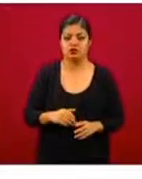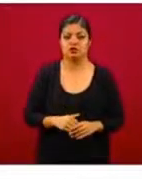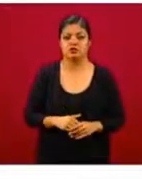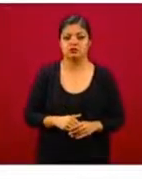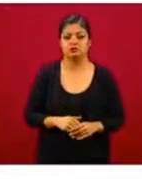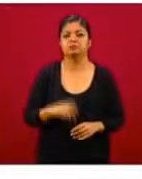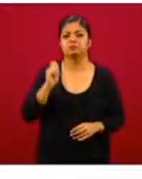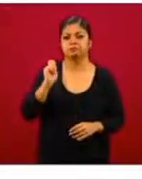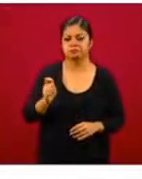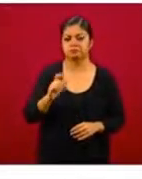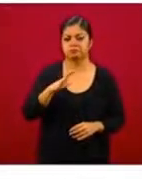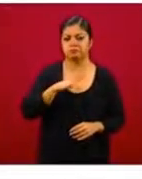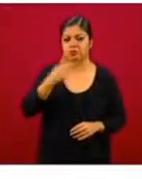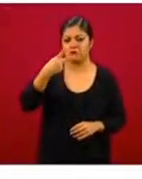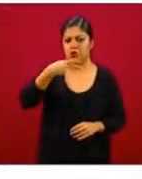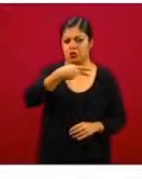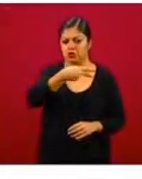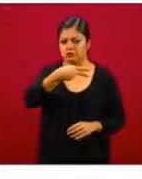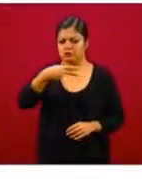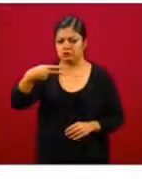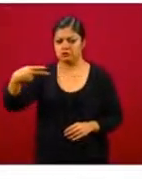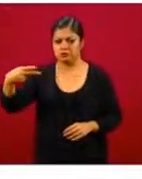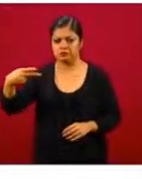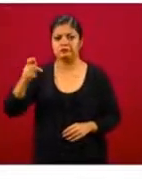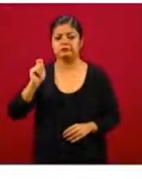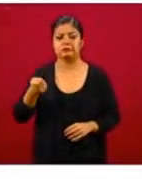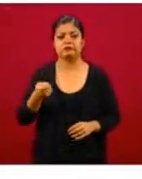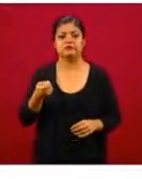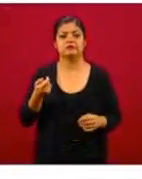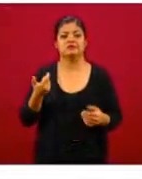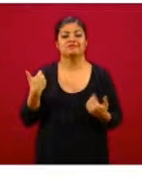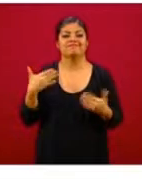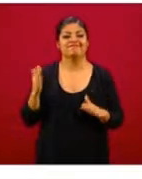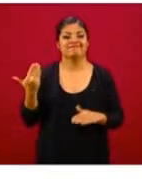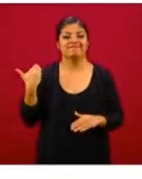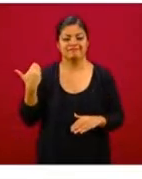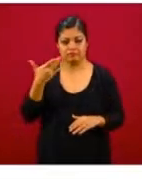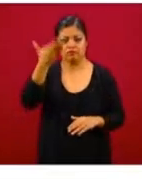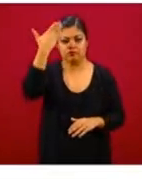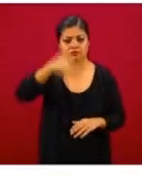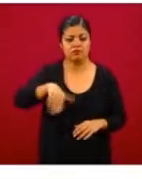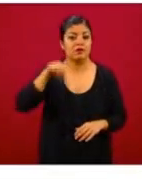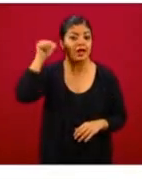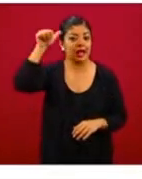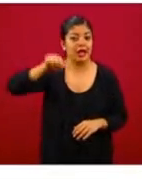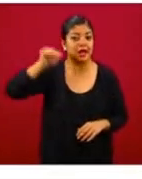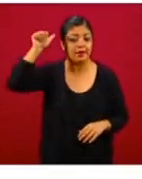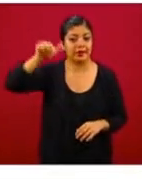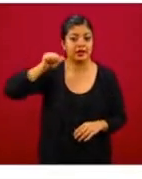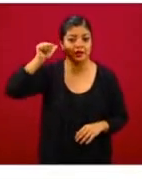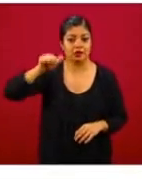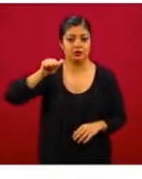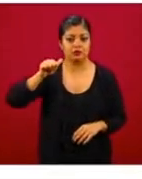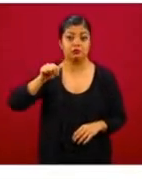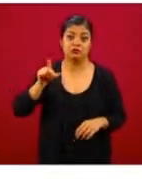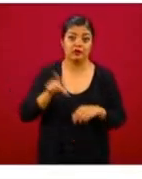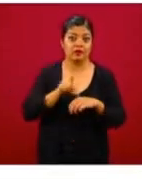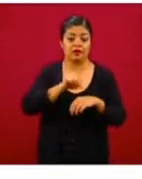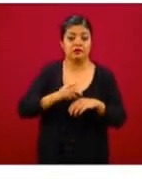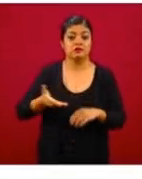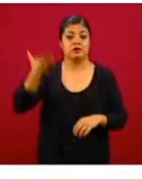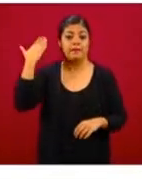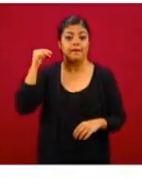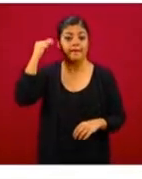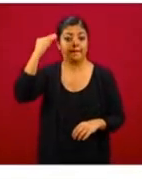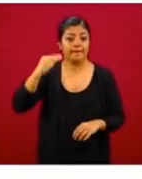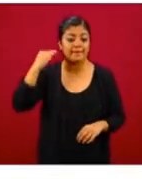curve, and the lower curve is 10%. And so as a point of reference, we'll look at the latest projections that you